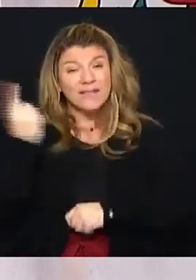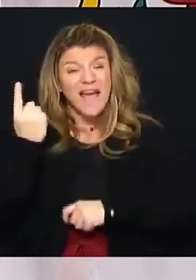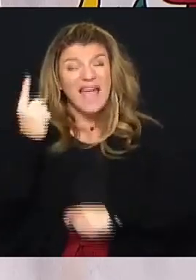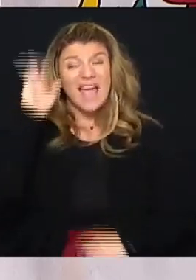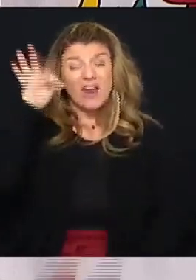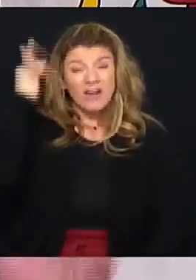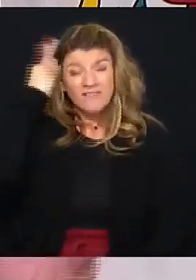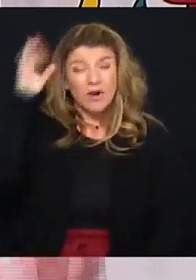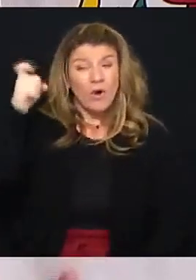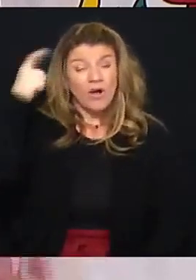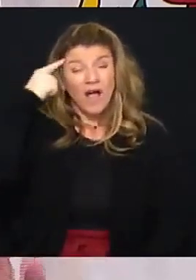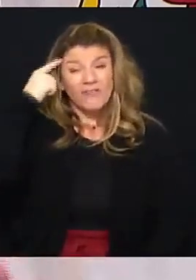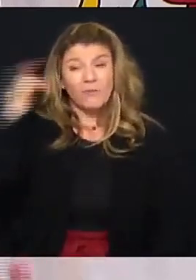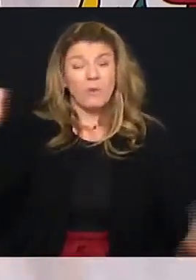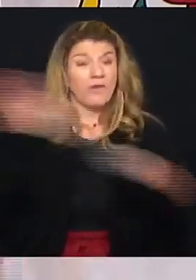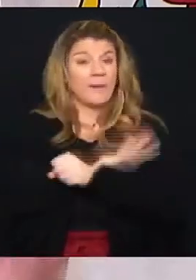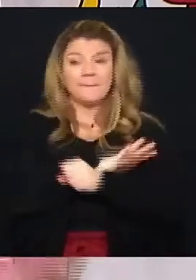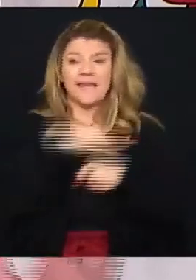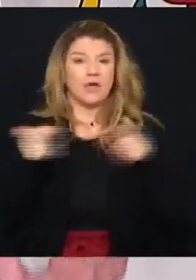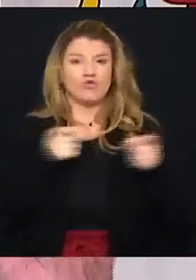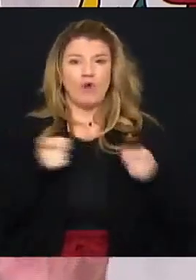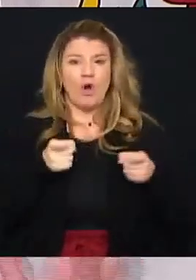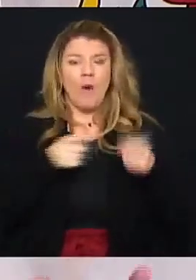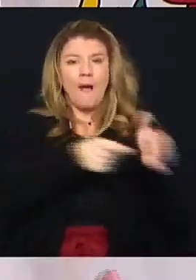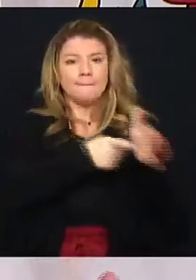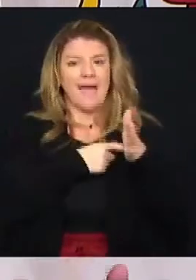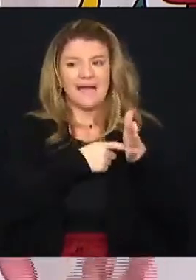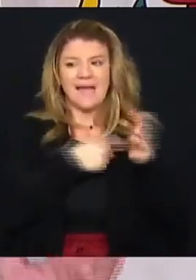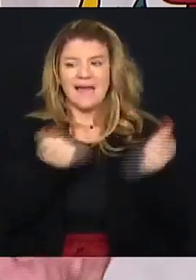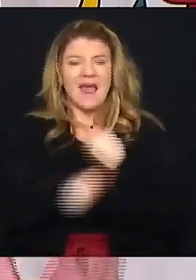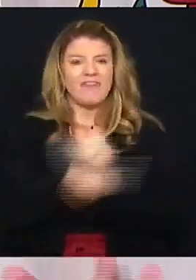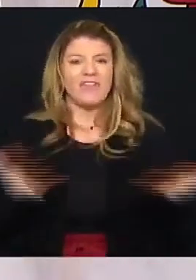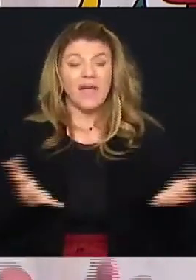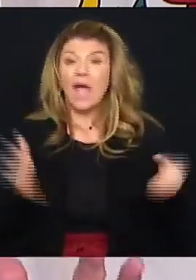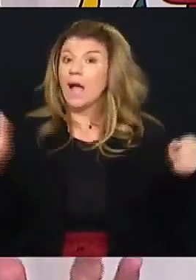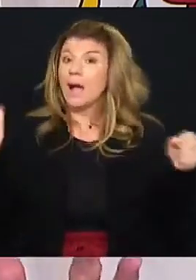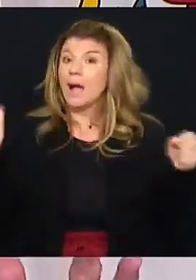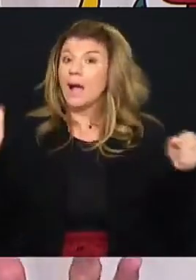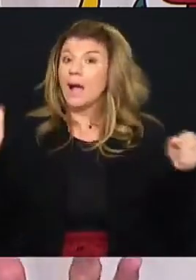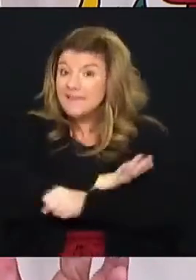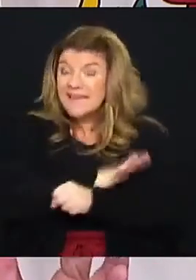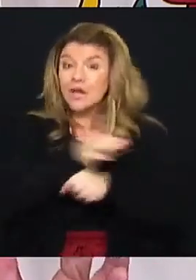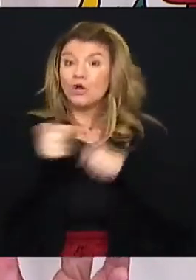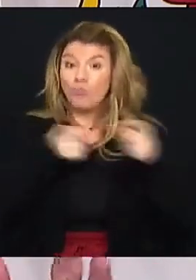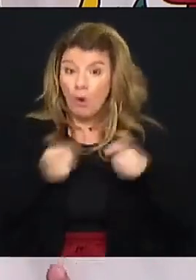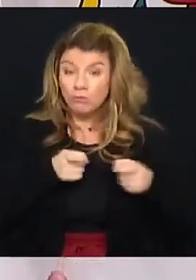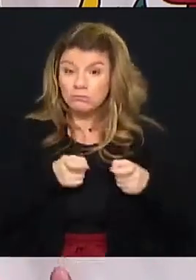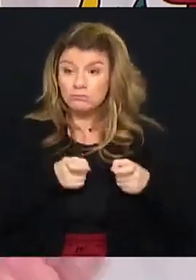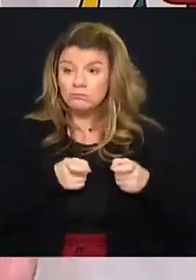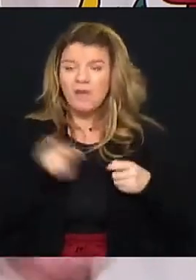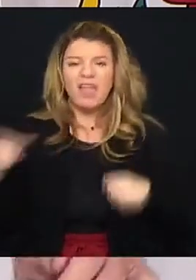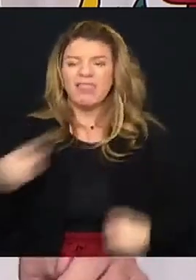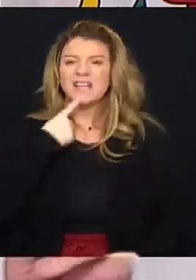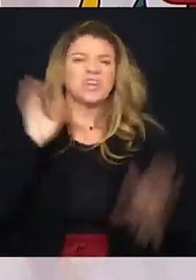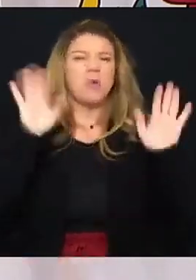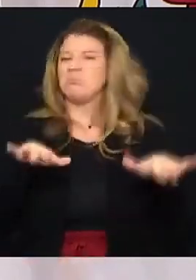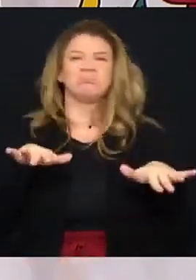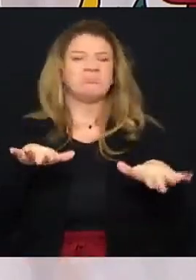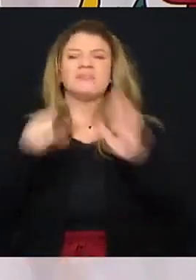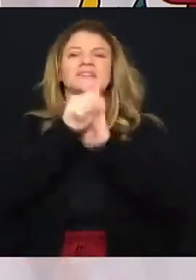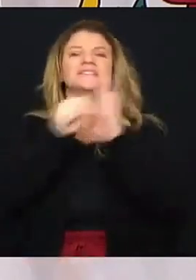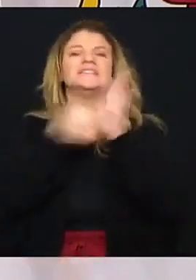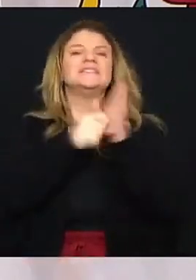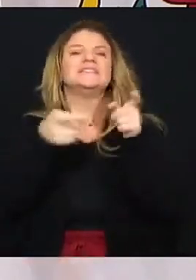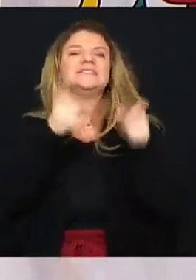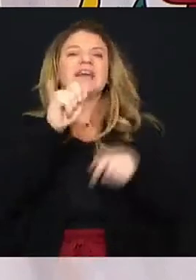our federal government, with complete control, mandating and everything else, complete control, says, nope, we want the states